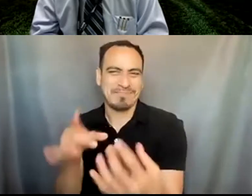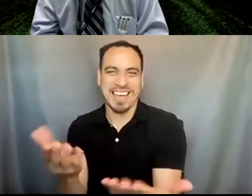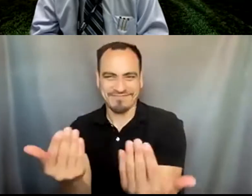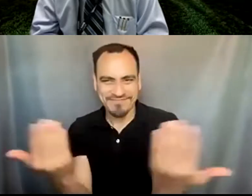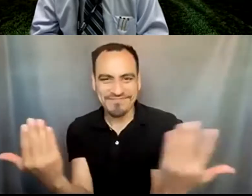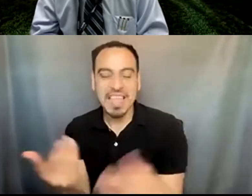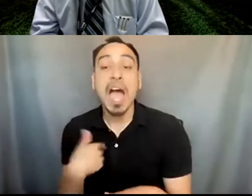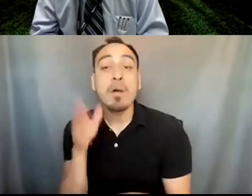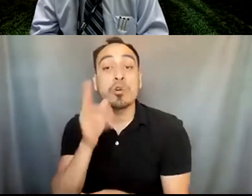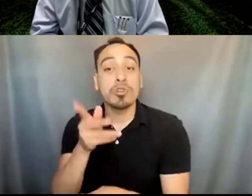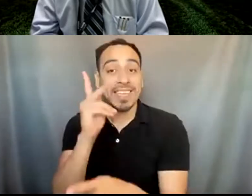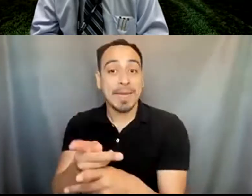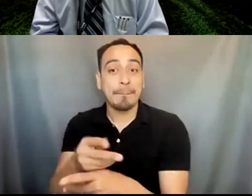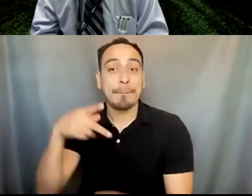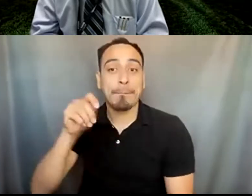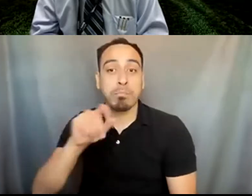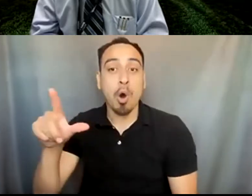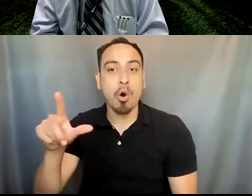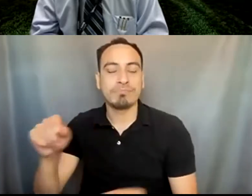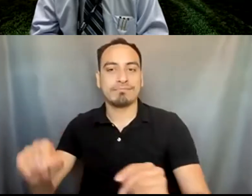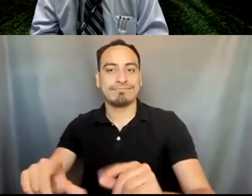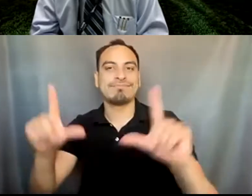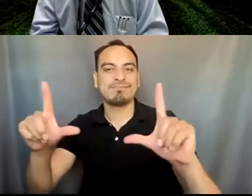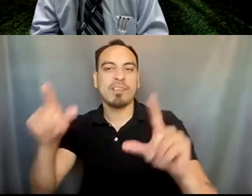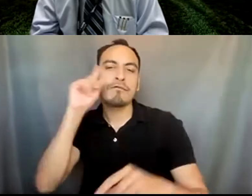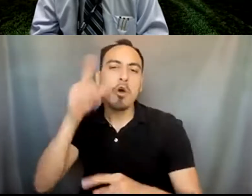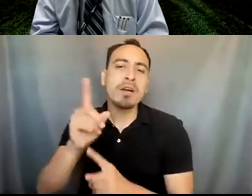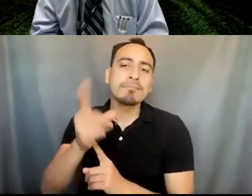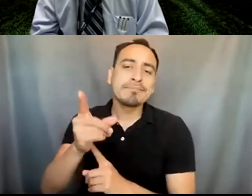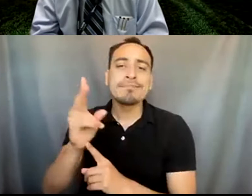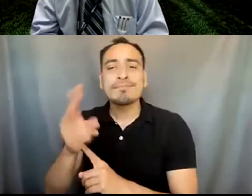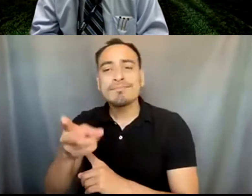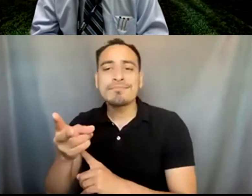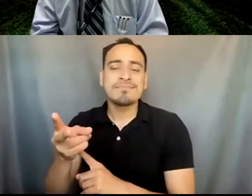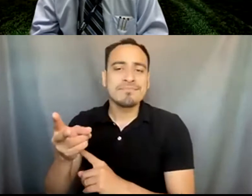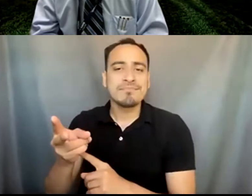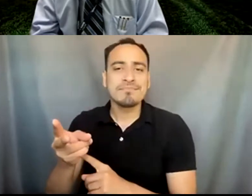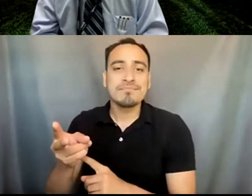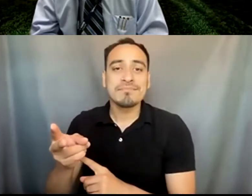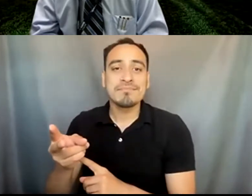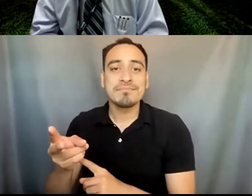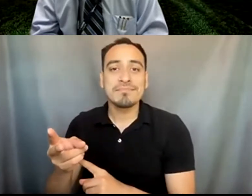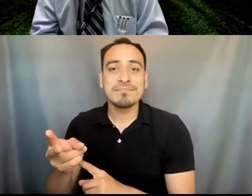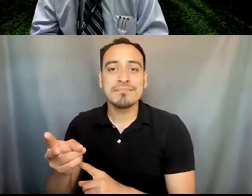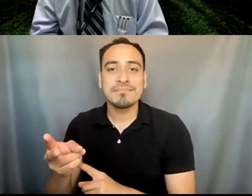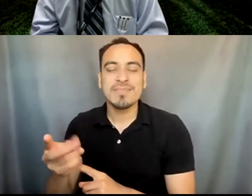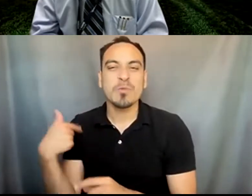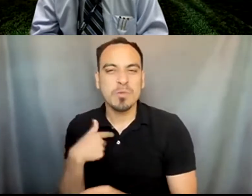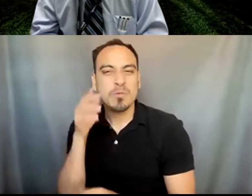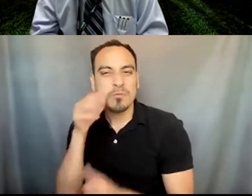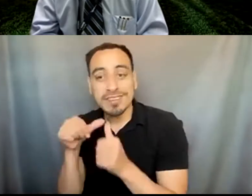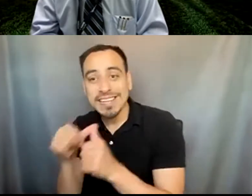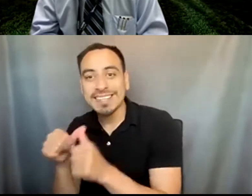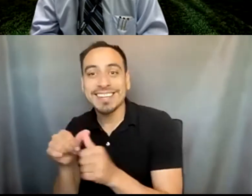poll open for a couple minutes as we continue hearing your questions, and then we'll be able to actually